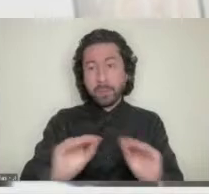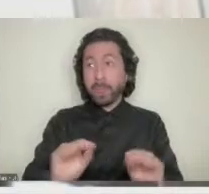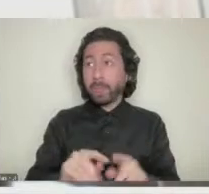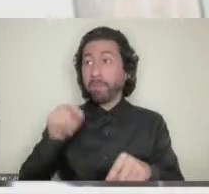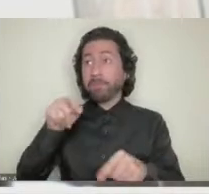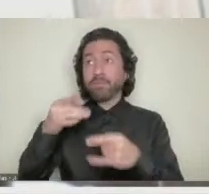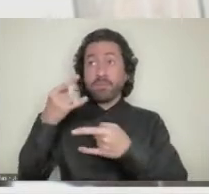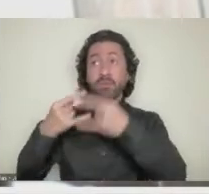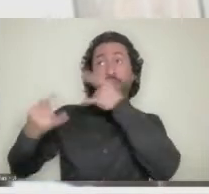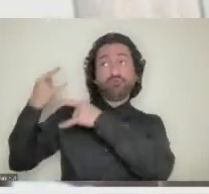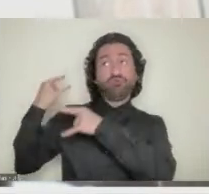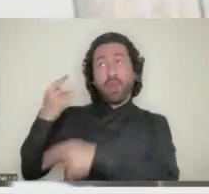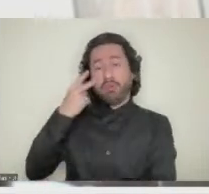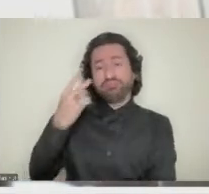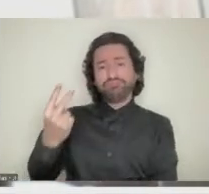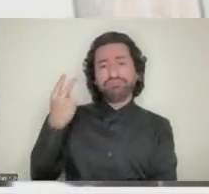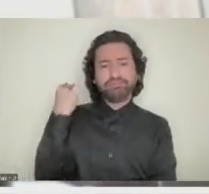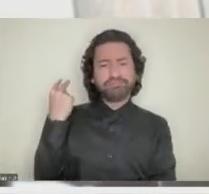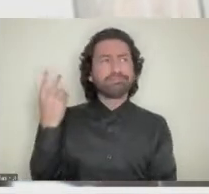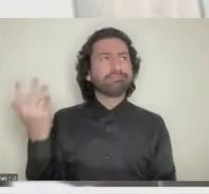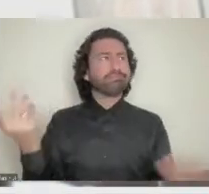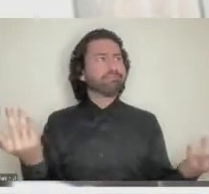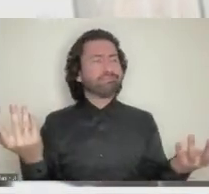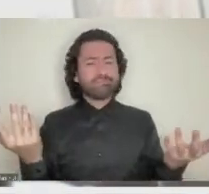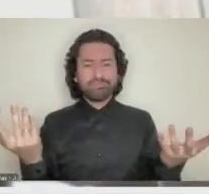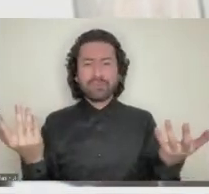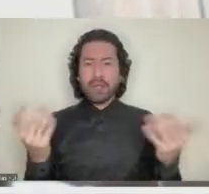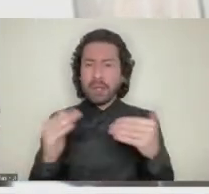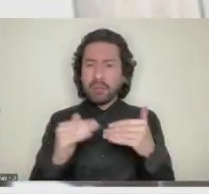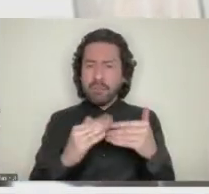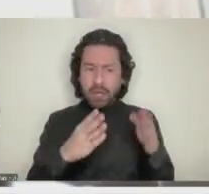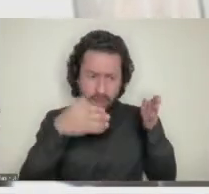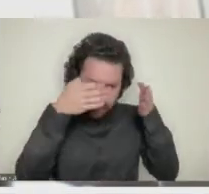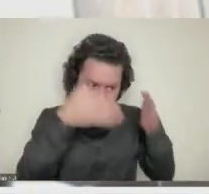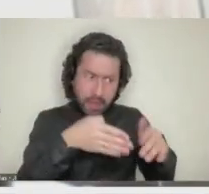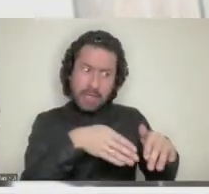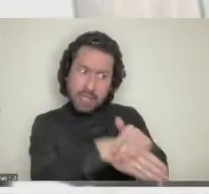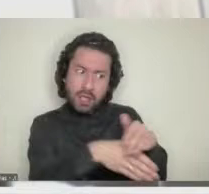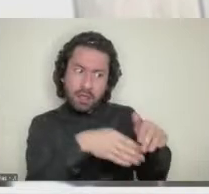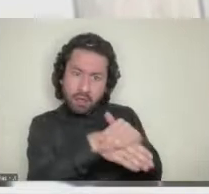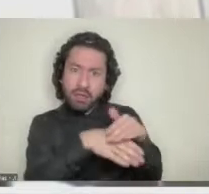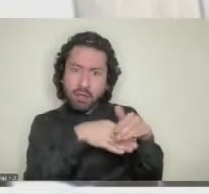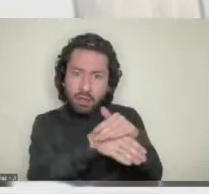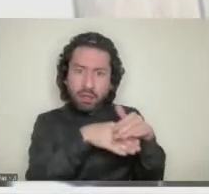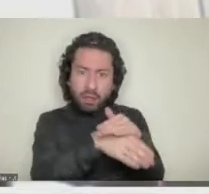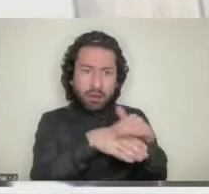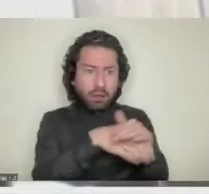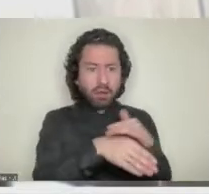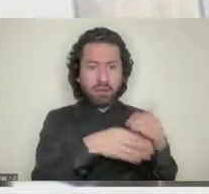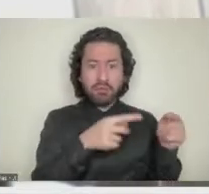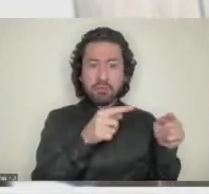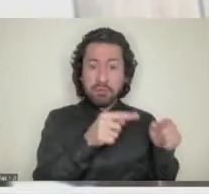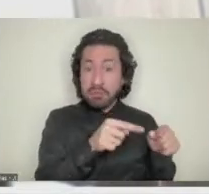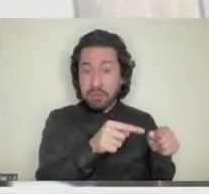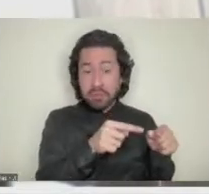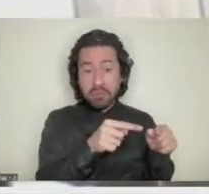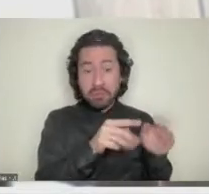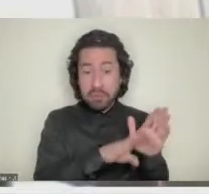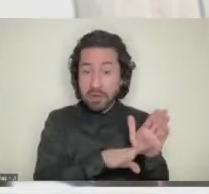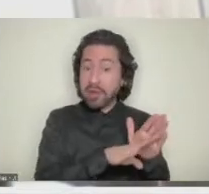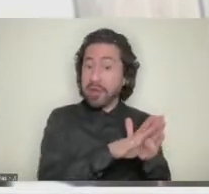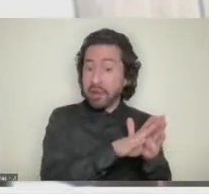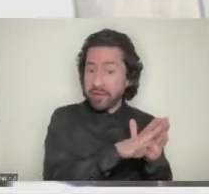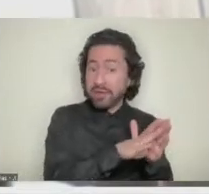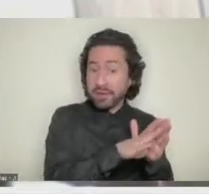the purpose of every education activity. And I think we have focused